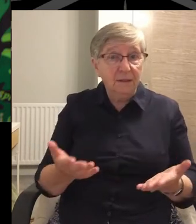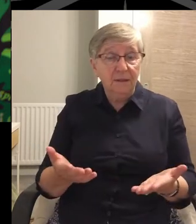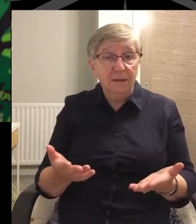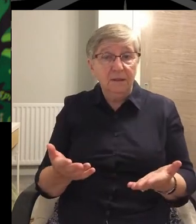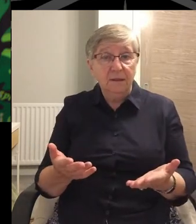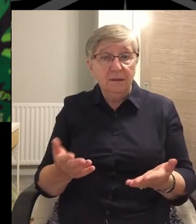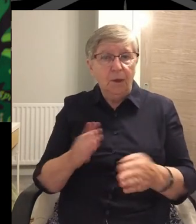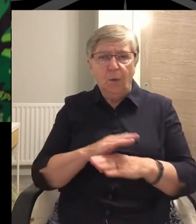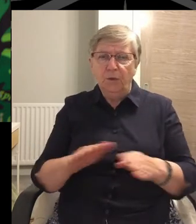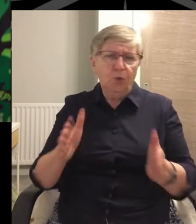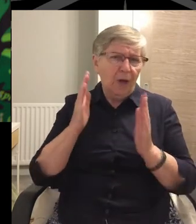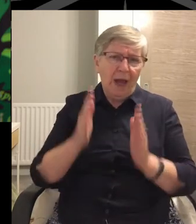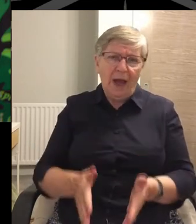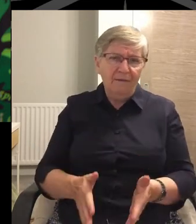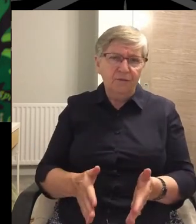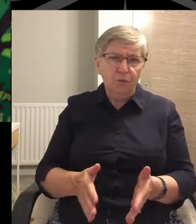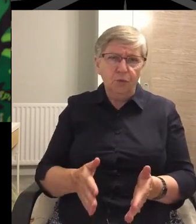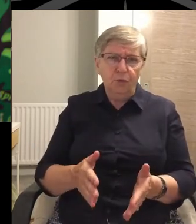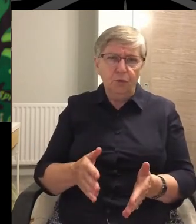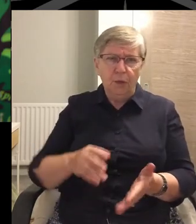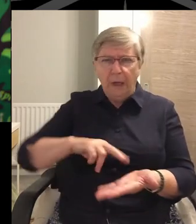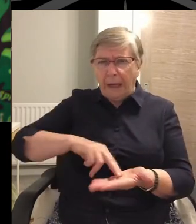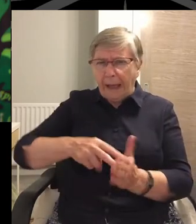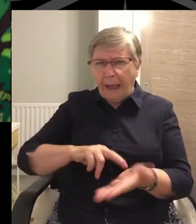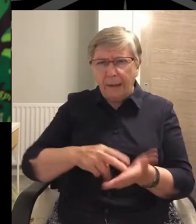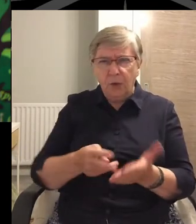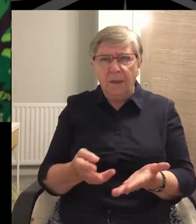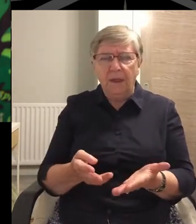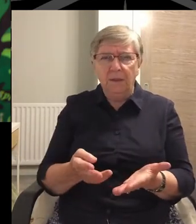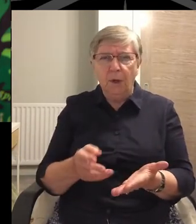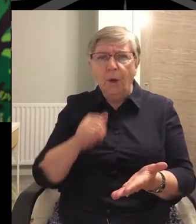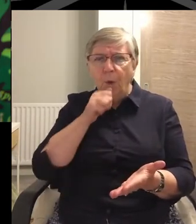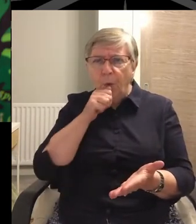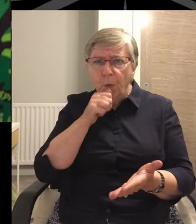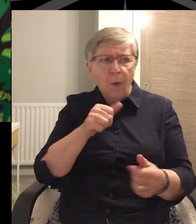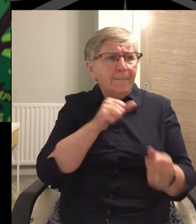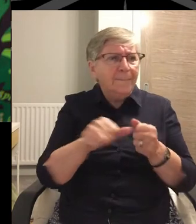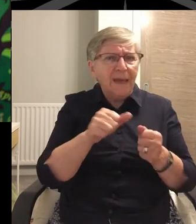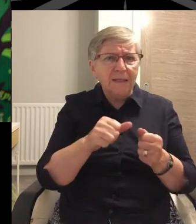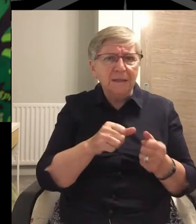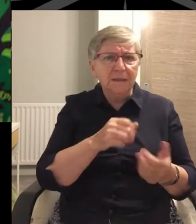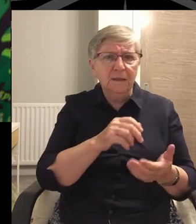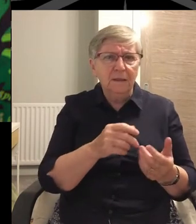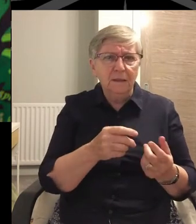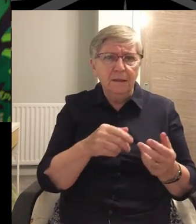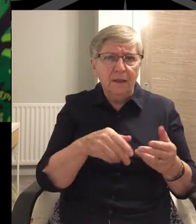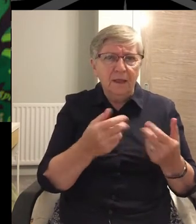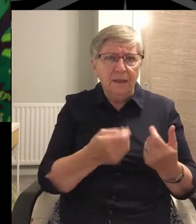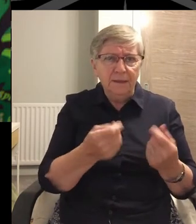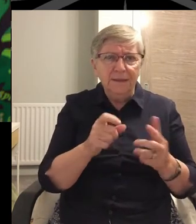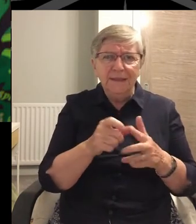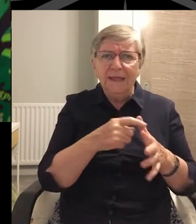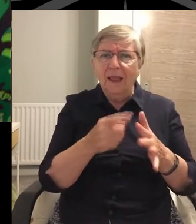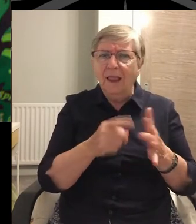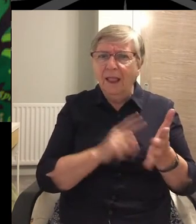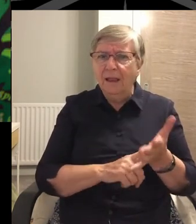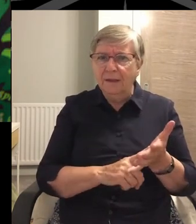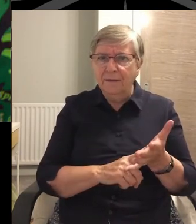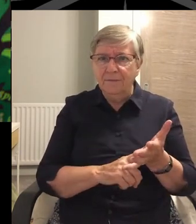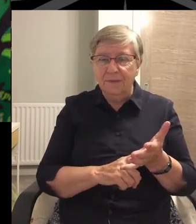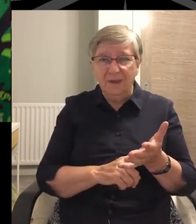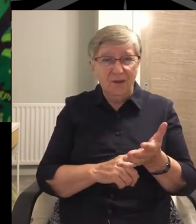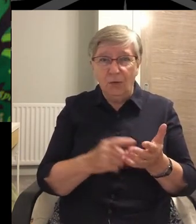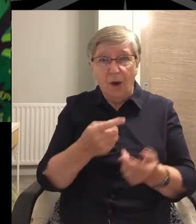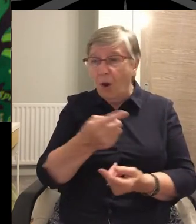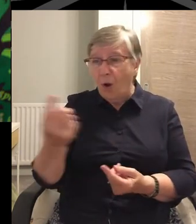on. And we don't necessarily calculate who gets the better of the deal. It's something that everyone